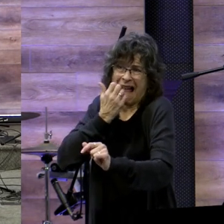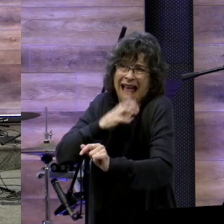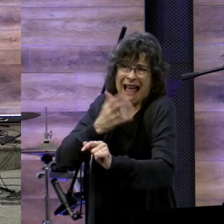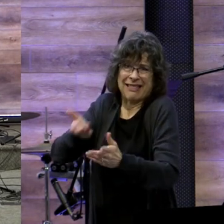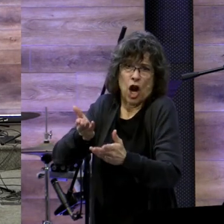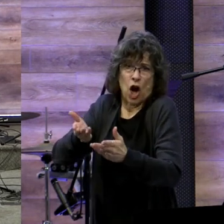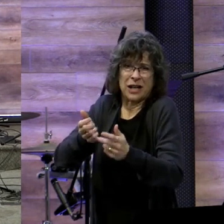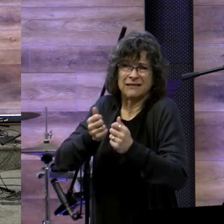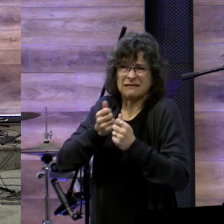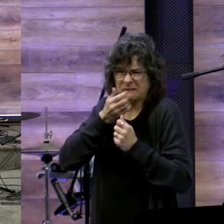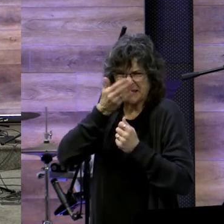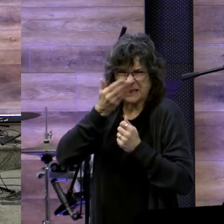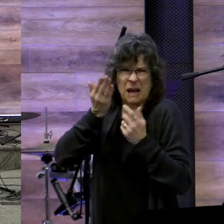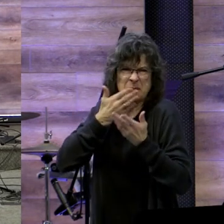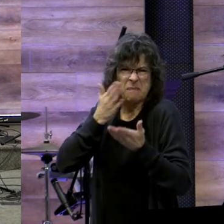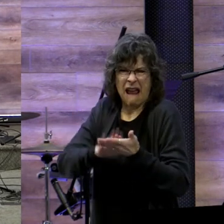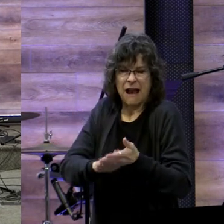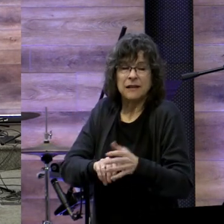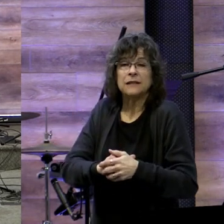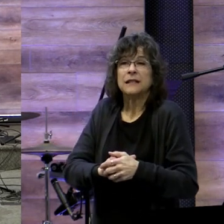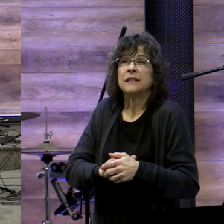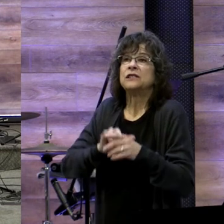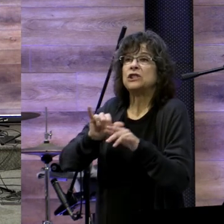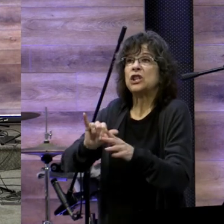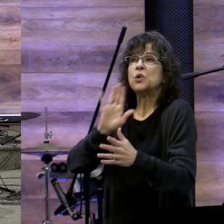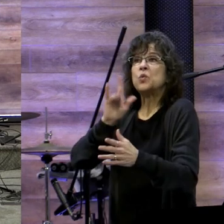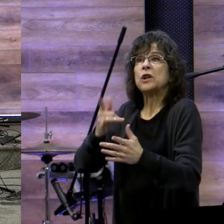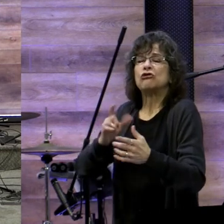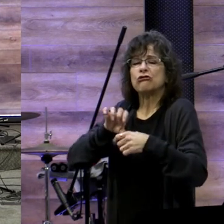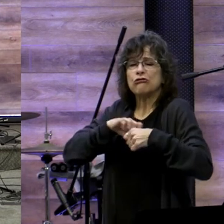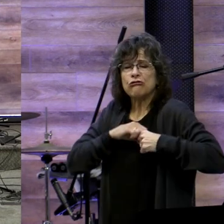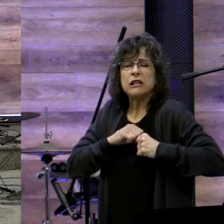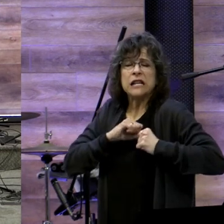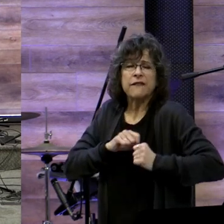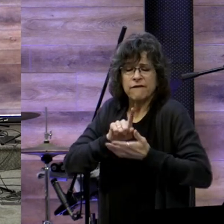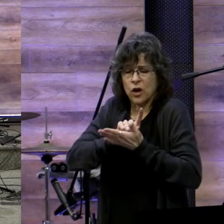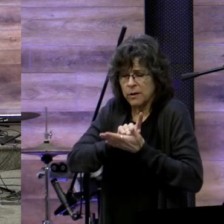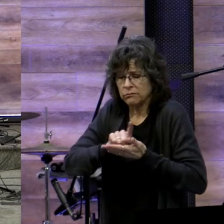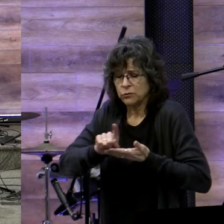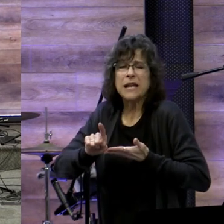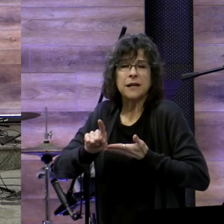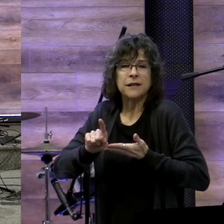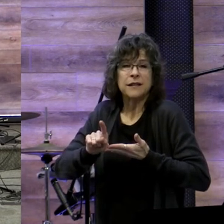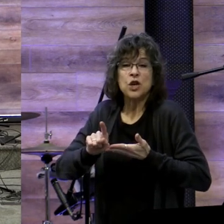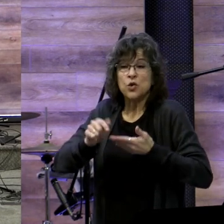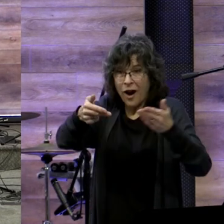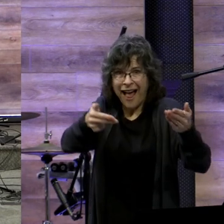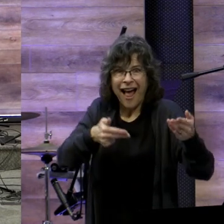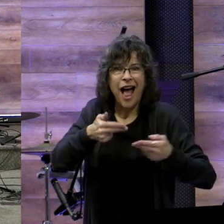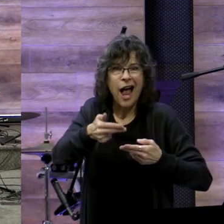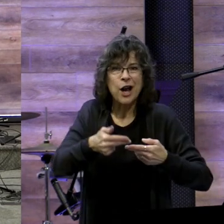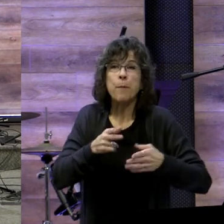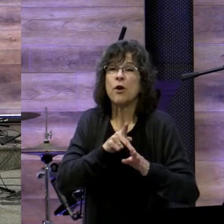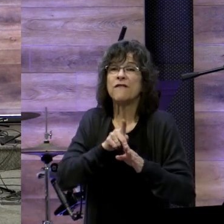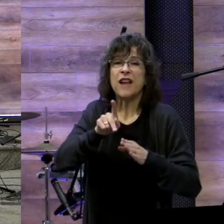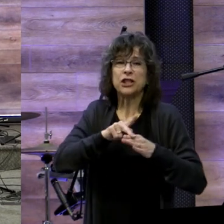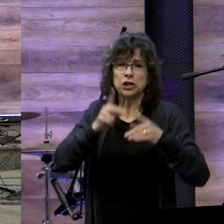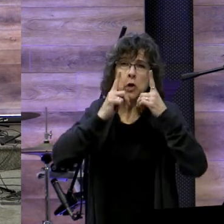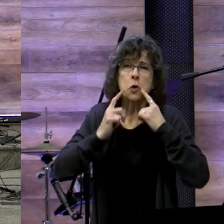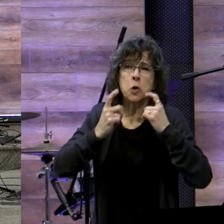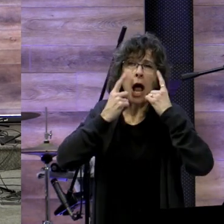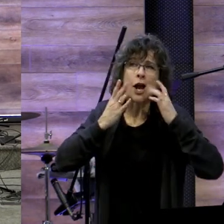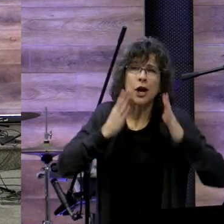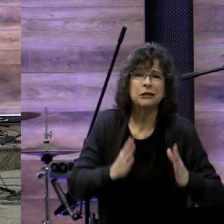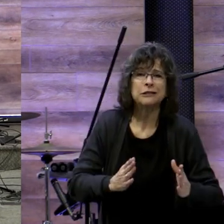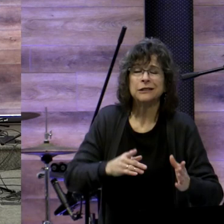in grieving and mourning. And if you were well off, you would hire professional wailers and musicians to continue this spirit of